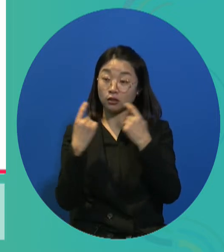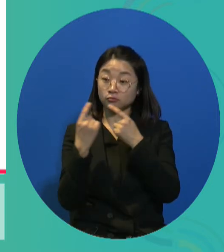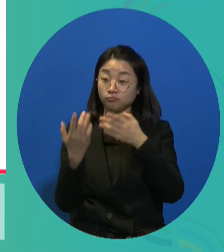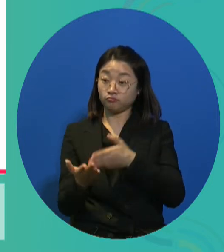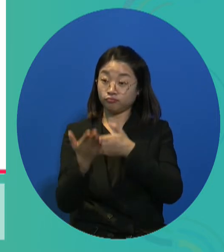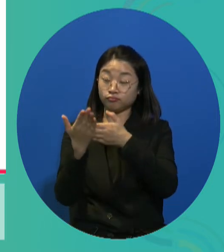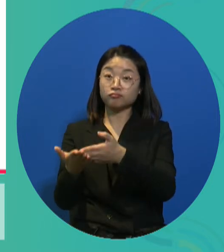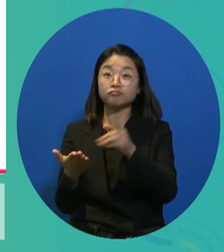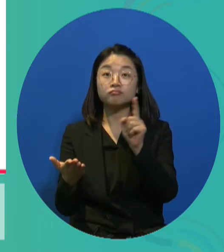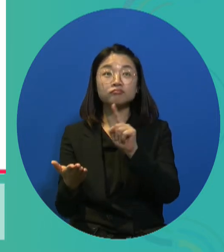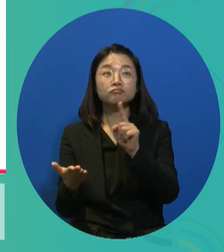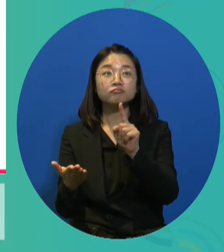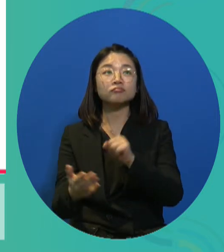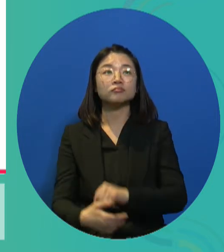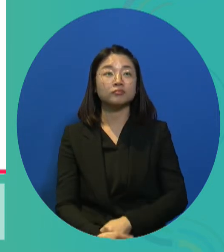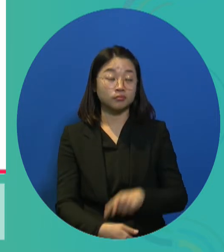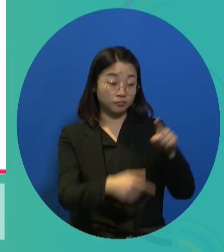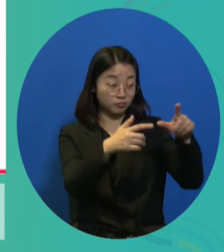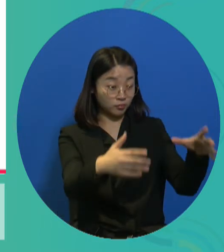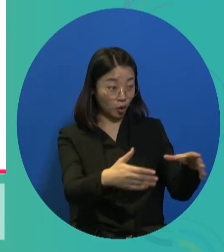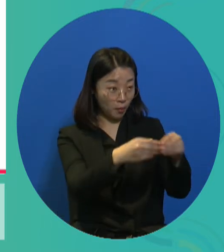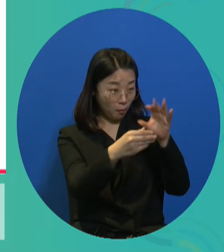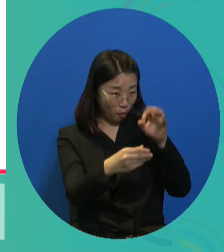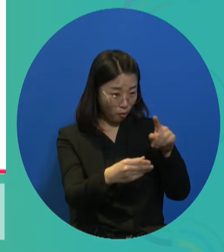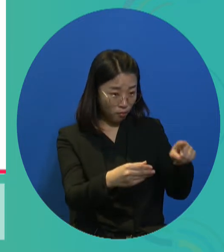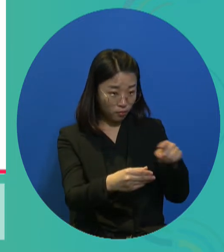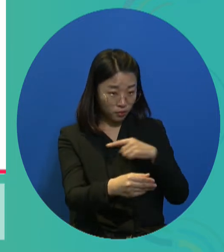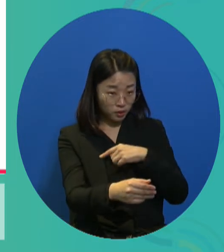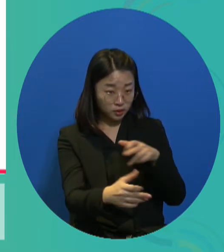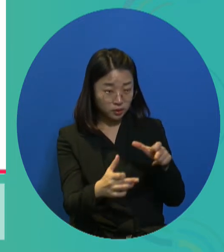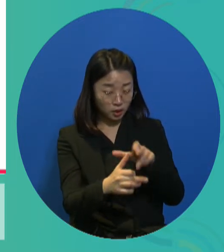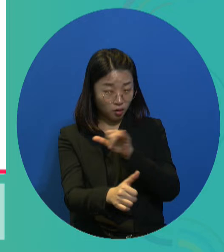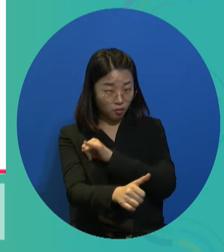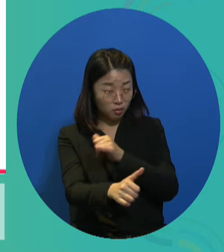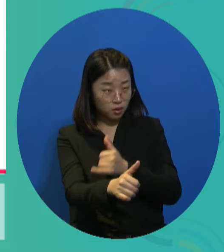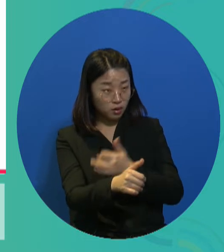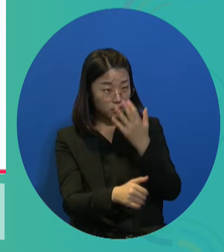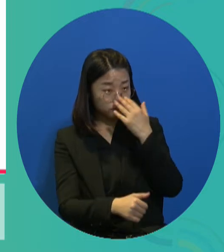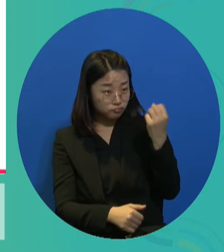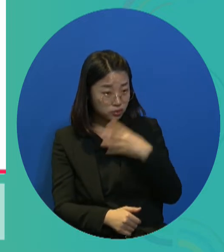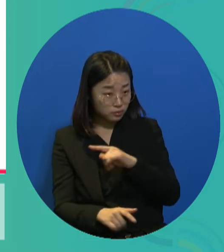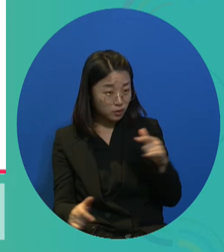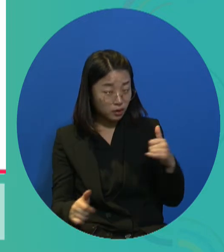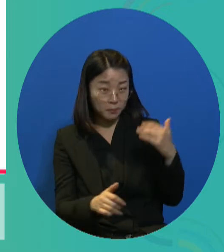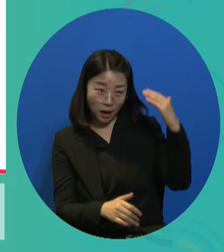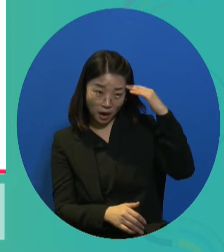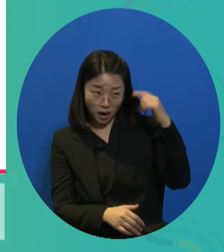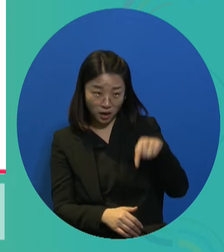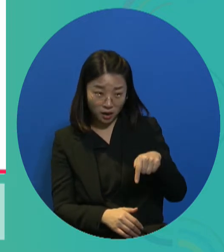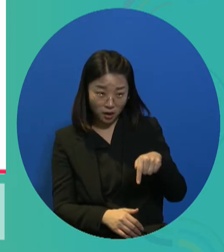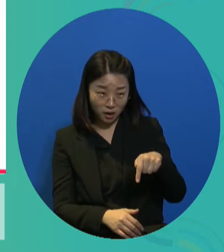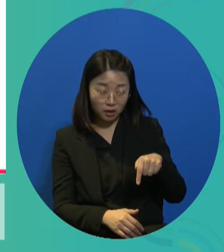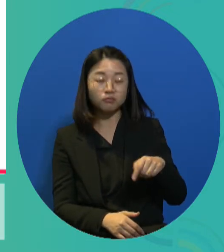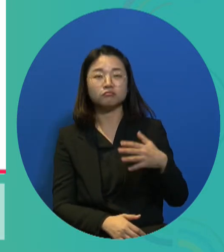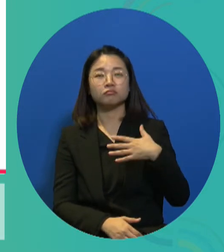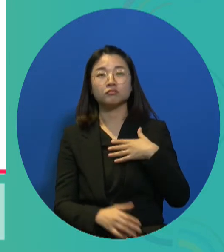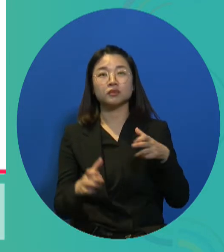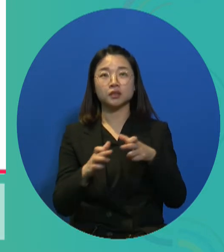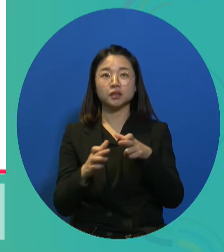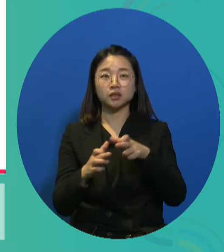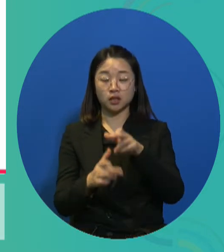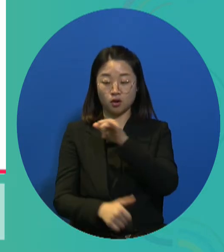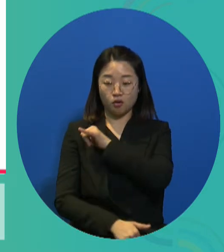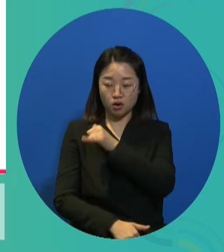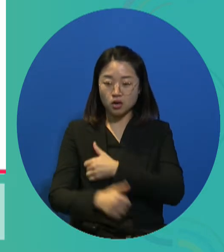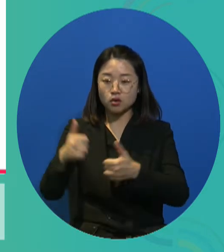communications and the interim measures. So for the communications, if there are any individuals or groups who feel